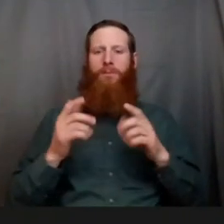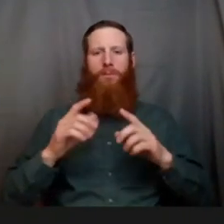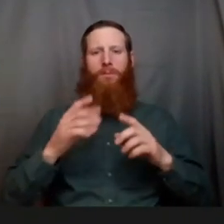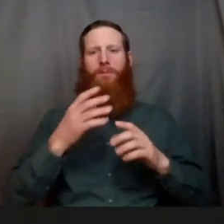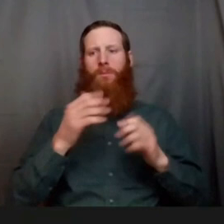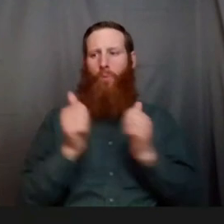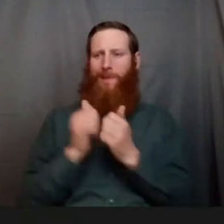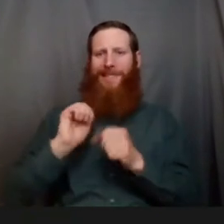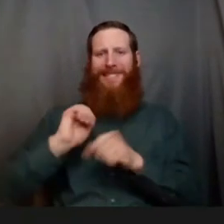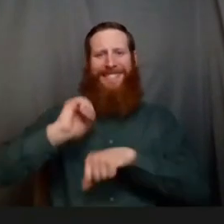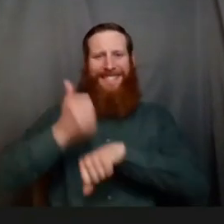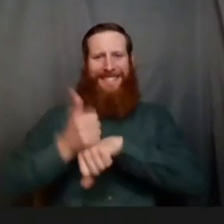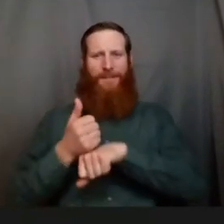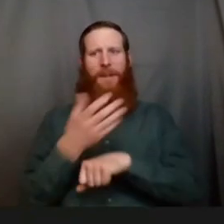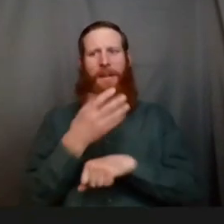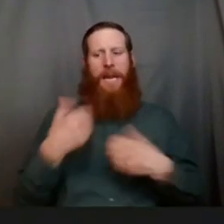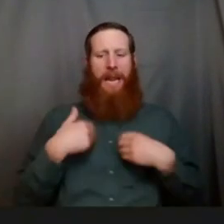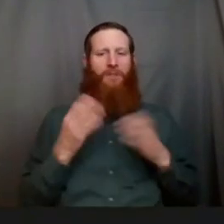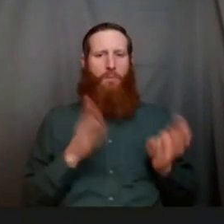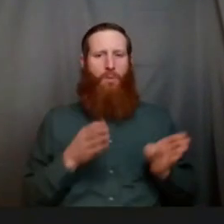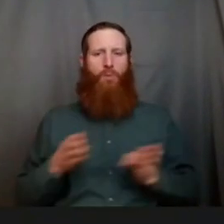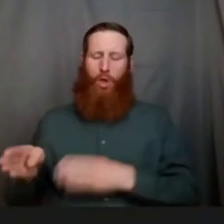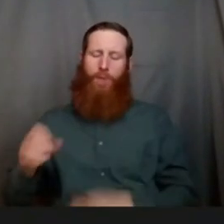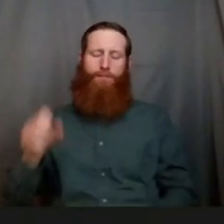some preparation time. Absolutely.